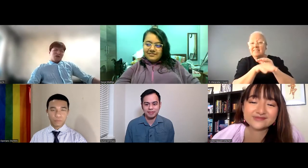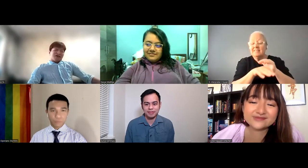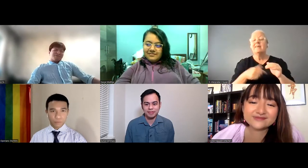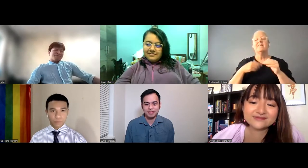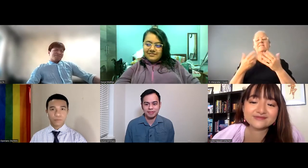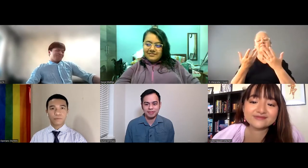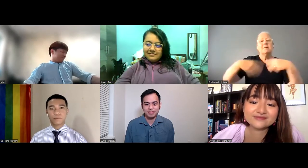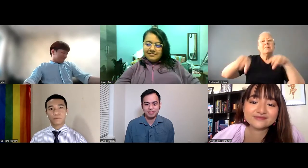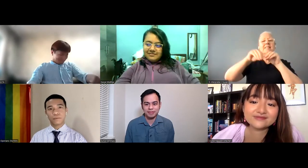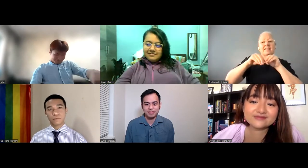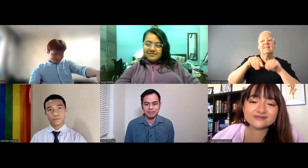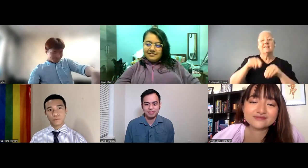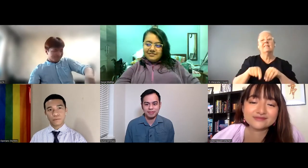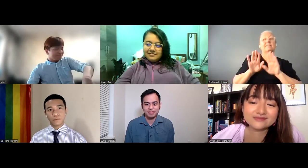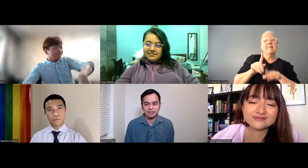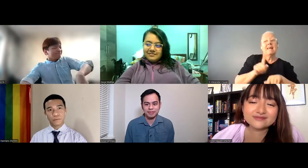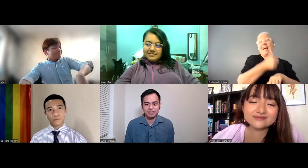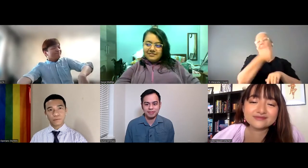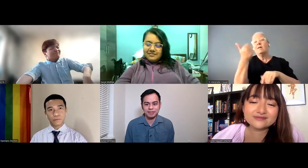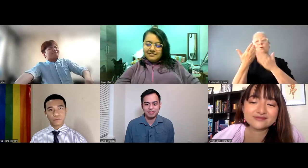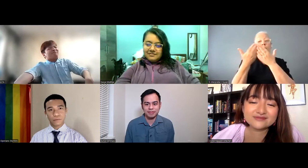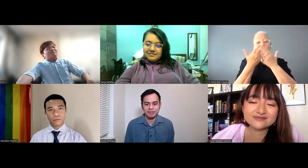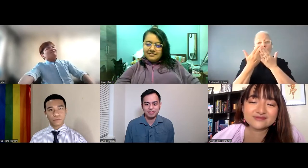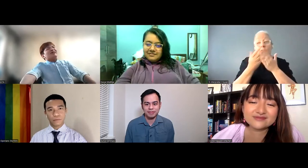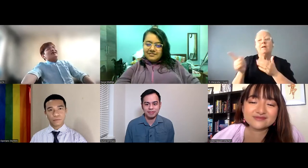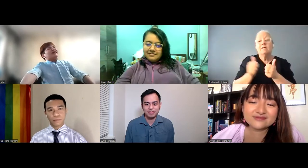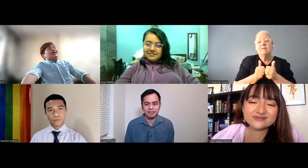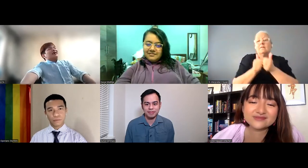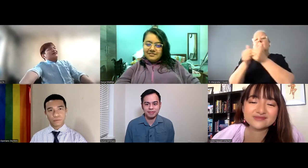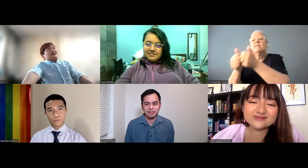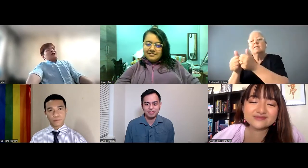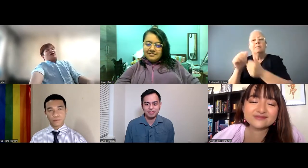members would be waiting for me outside. It would help me to go to bathroom.